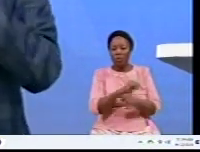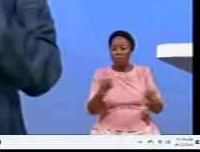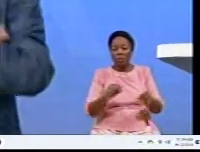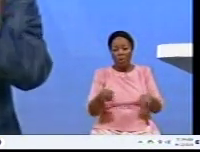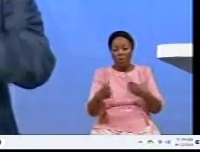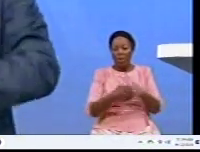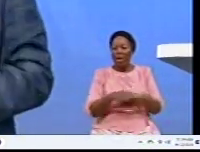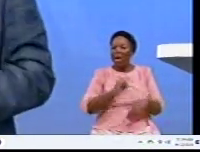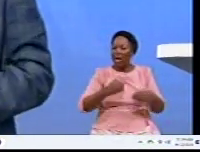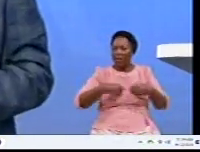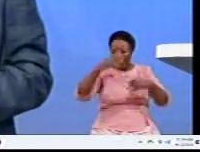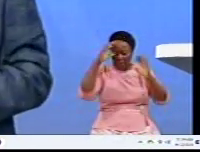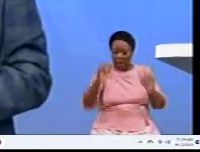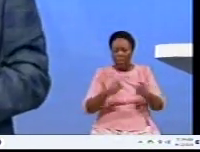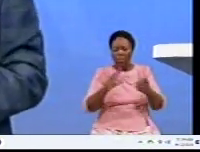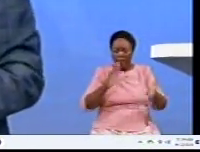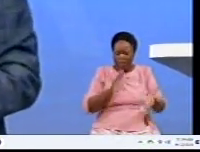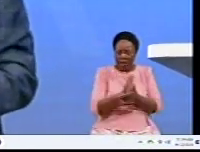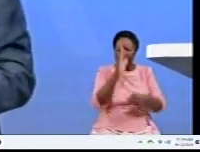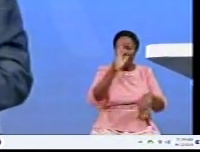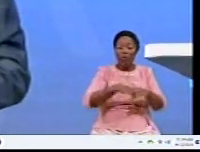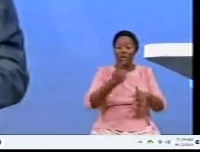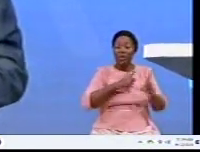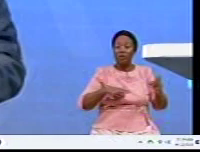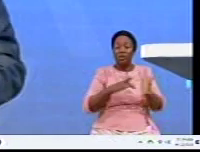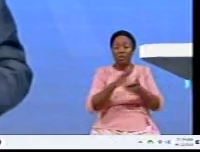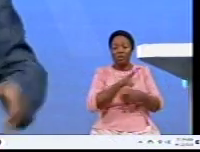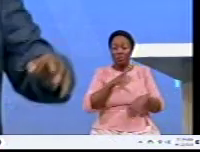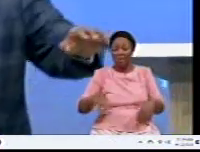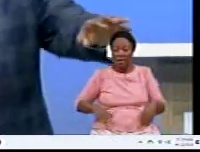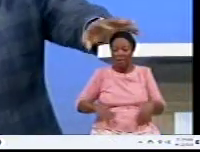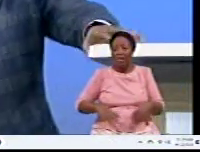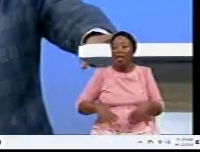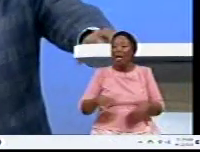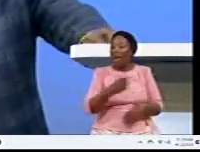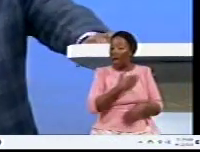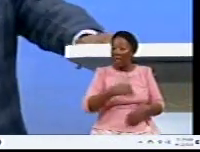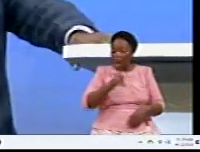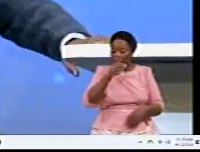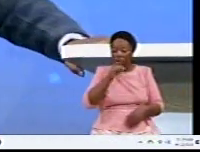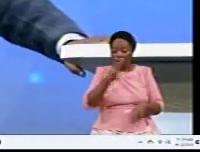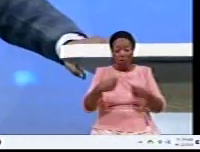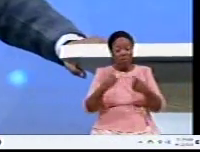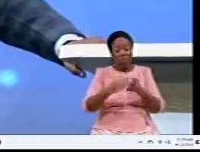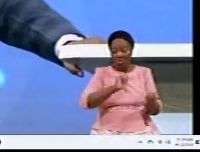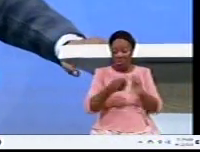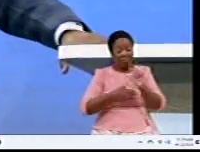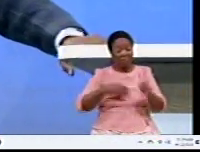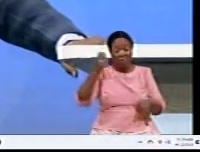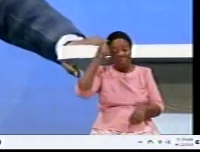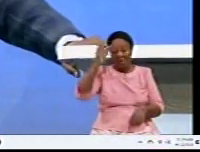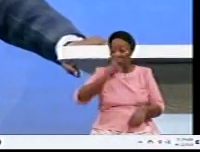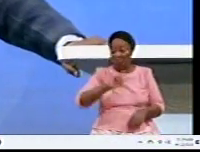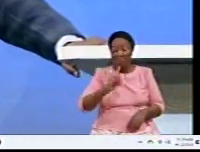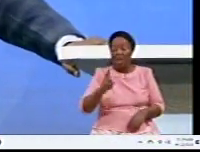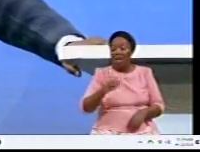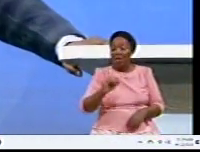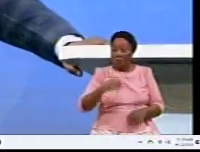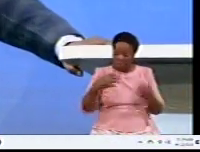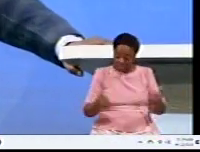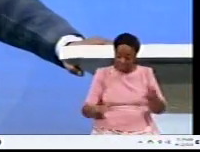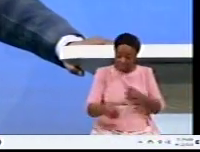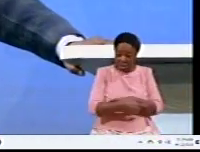to believe on the Lord Jesus Christ. And I'm not going to change my mind today. In